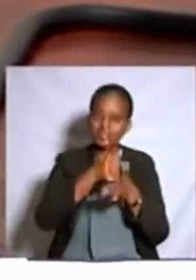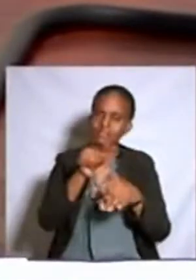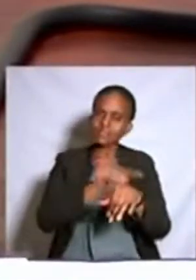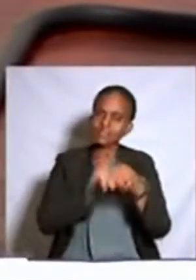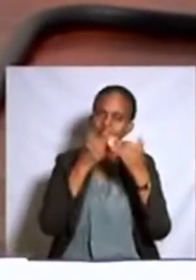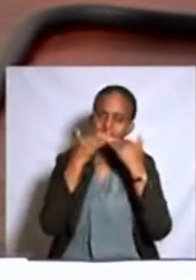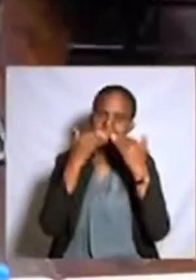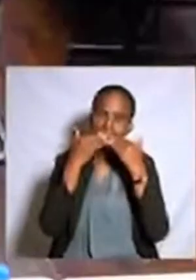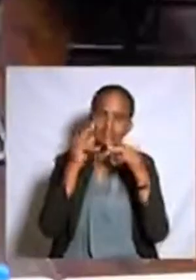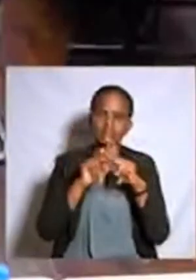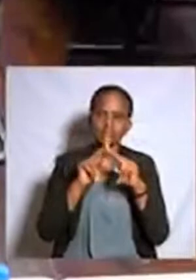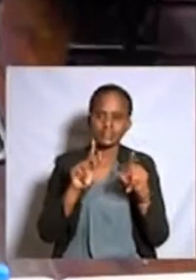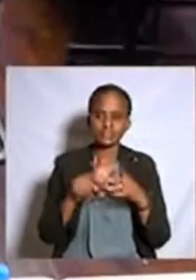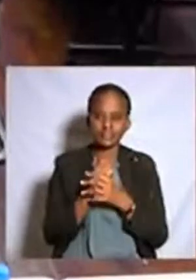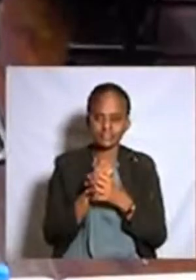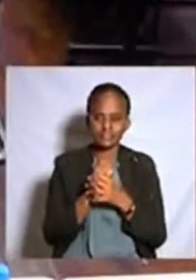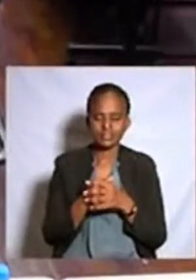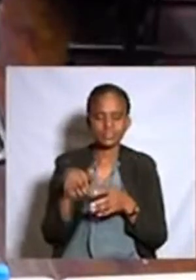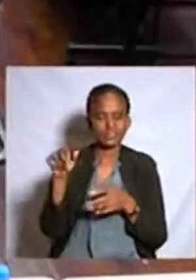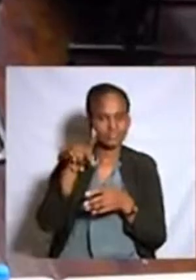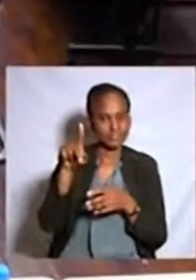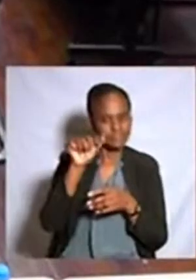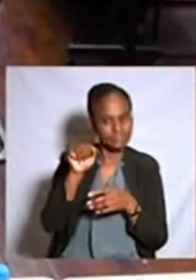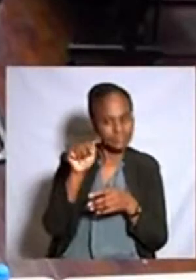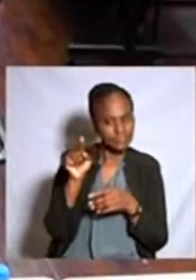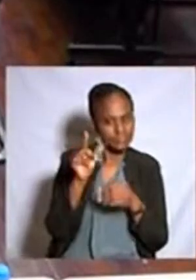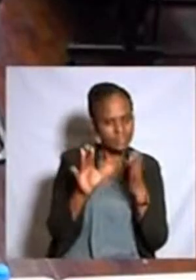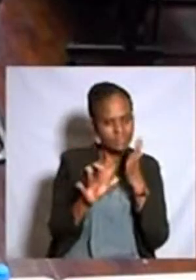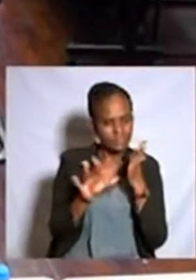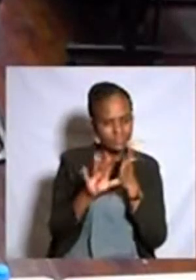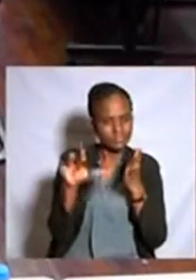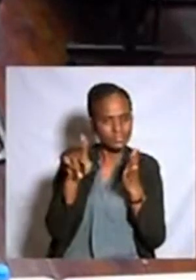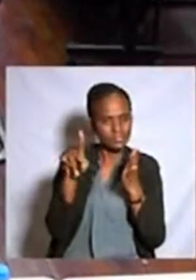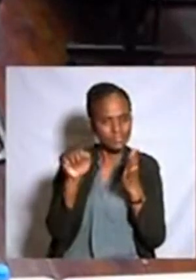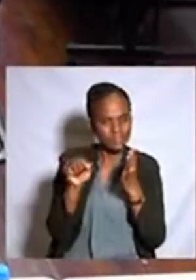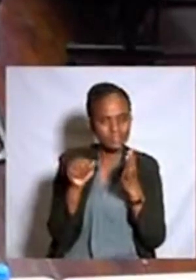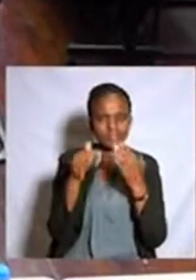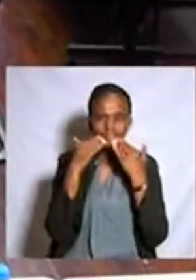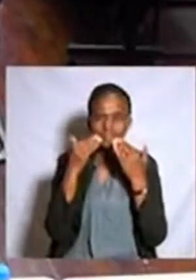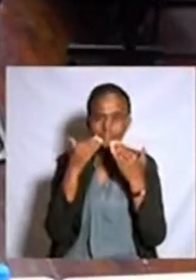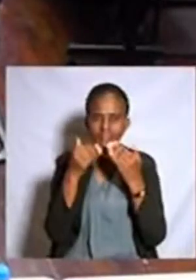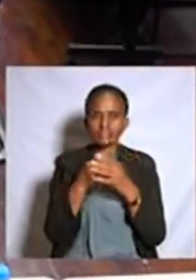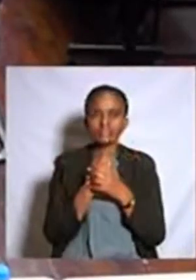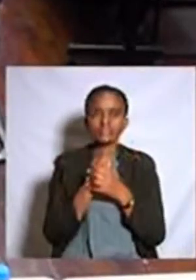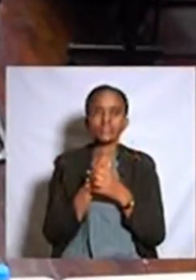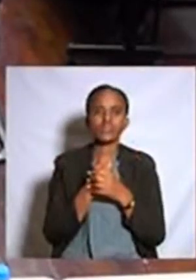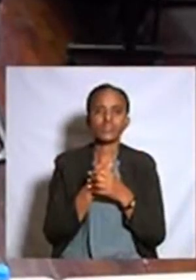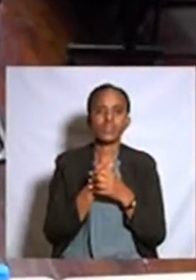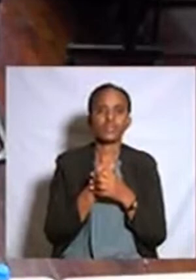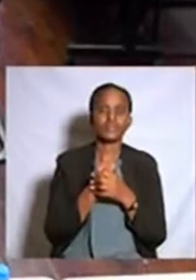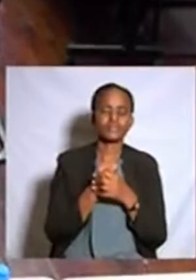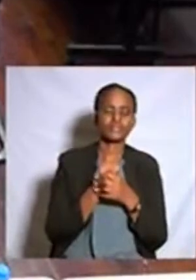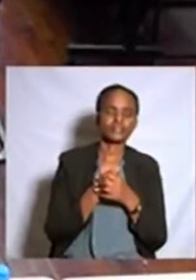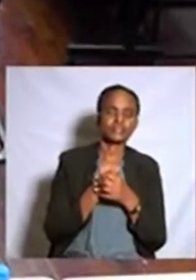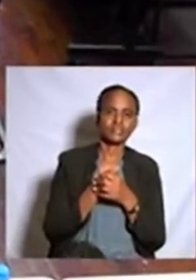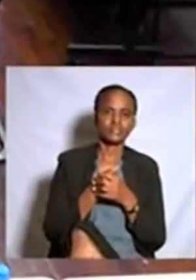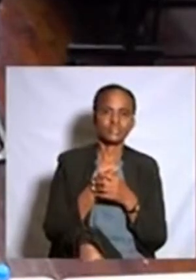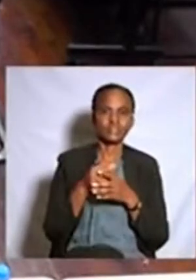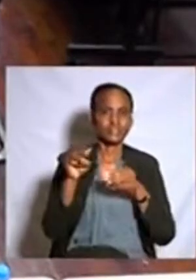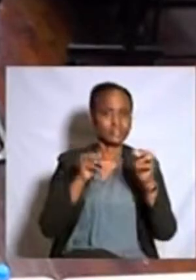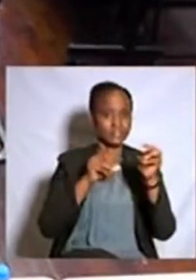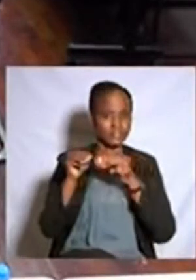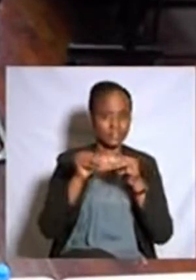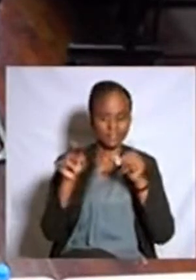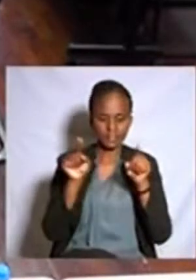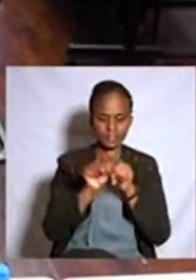Thank you, Chair. The PS, your team. Thank you. Thank you, Chair. Let me ask management, I think, to